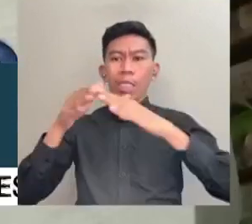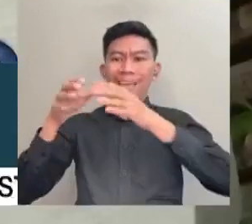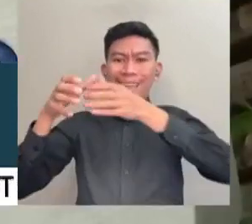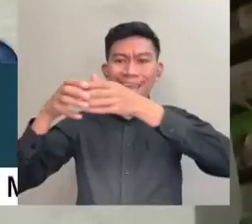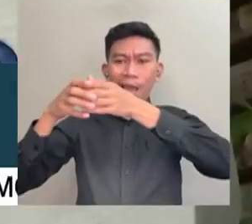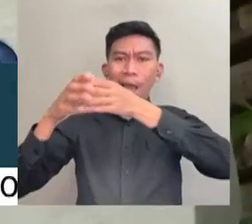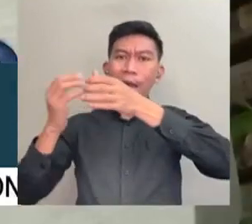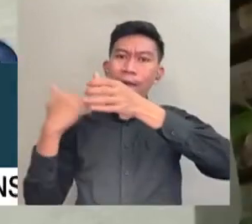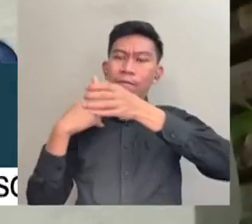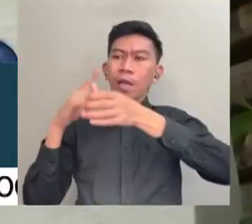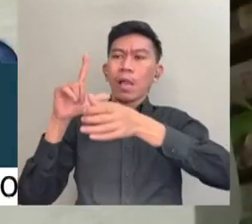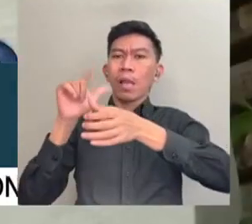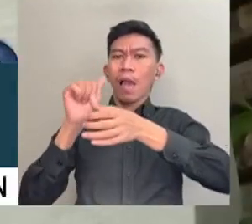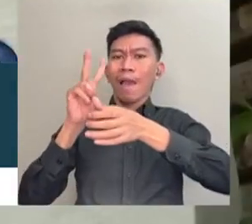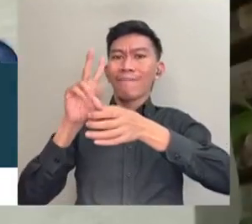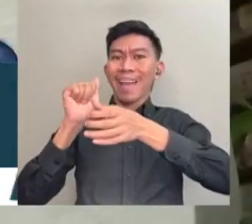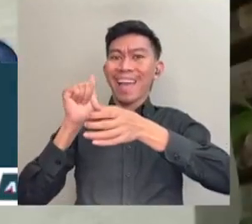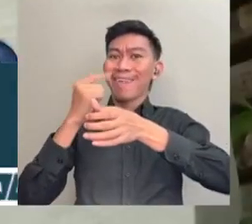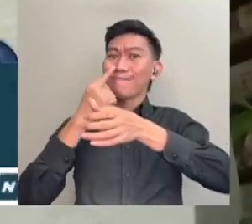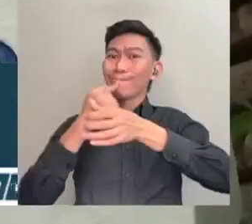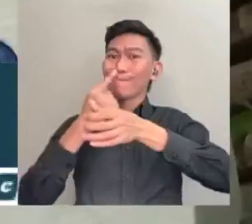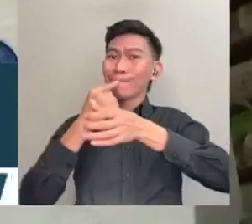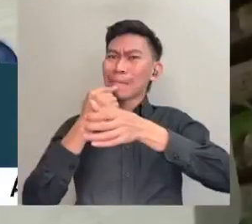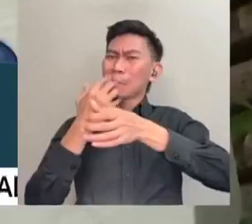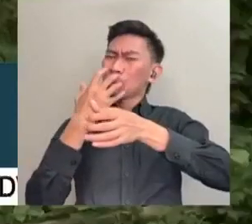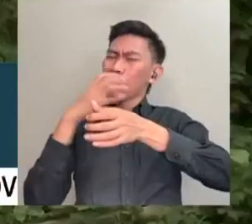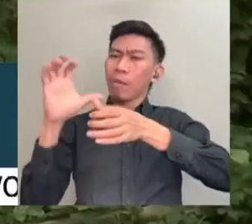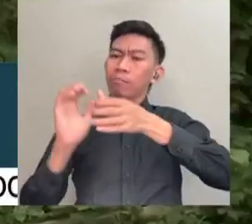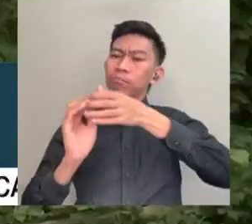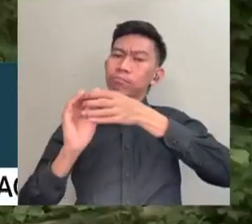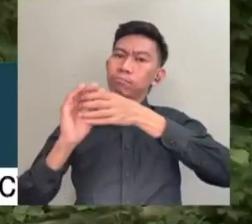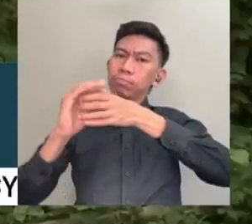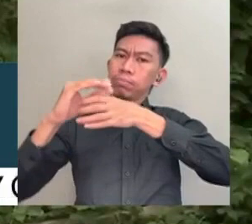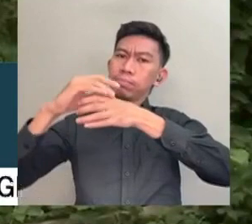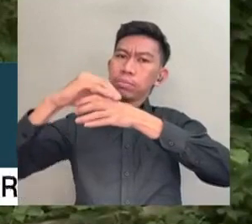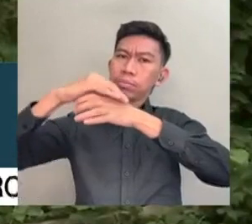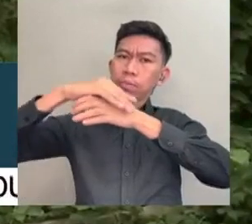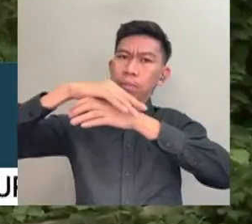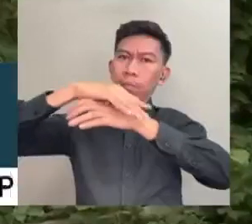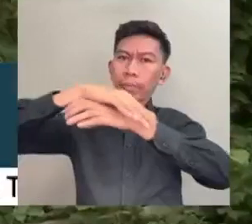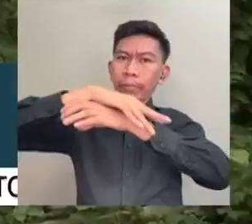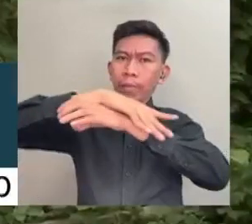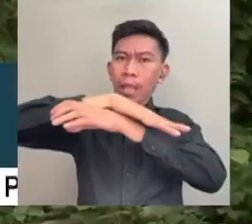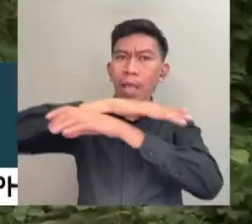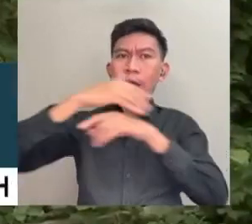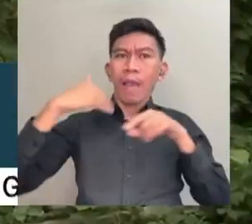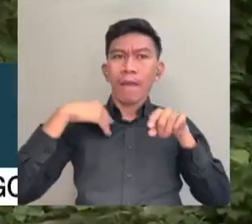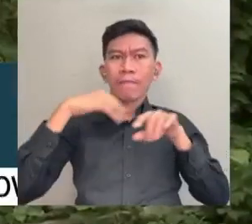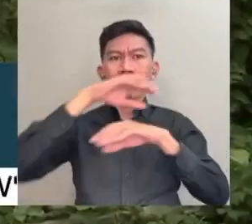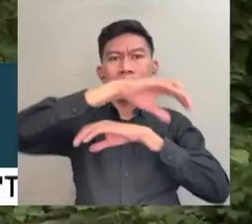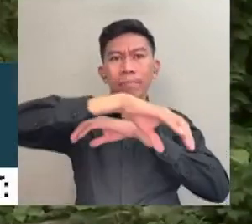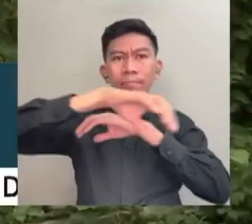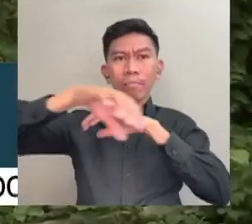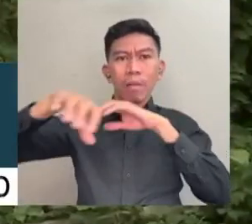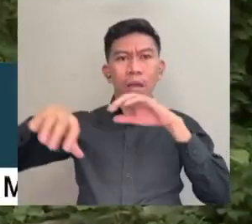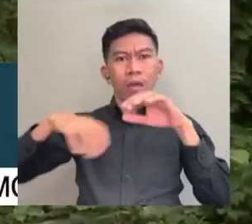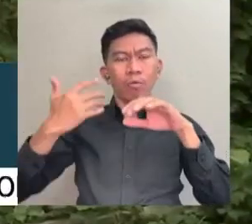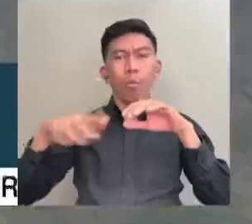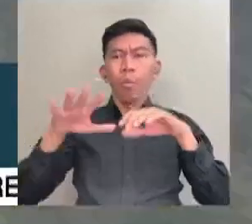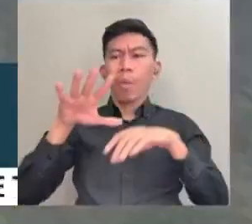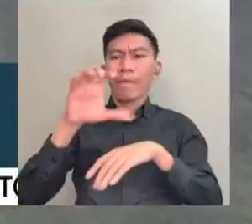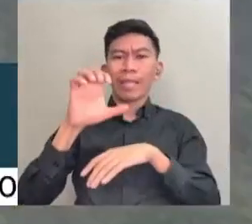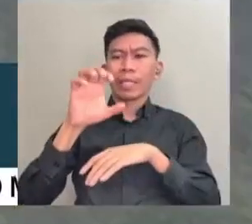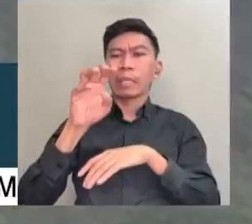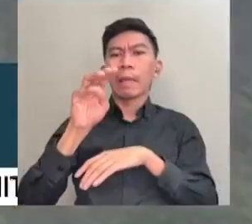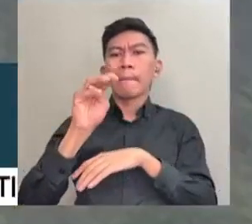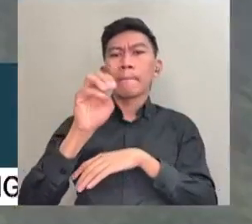It started to flow at 7:47 p.m. The lava is flowing at Bunga and Misi Igalis, reaching 500 meters. Mayon